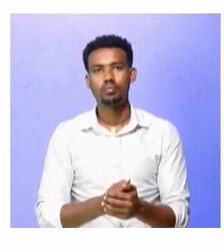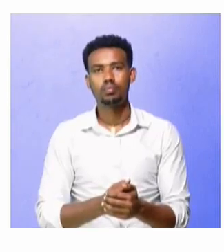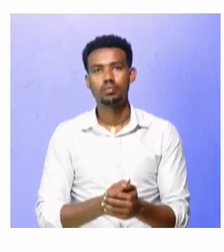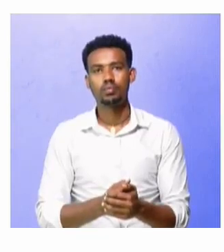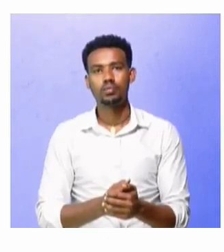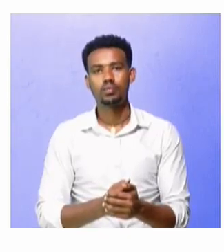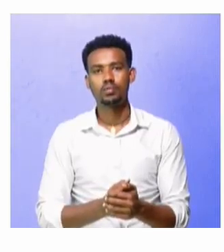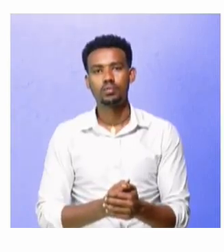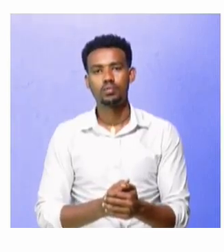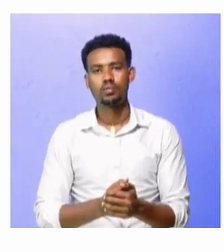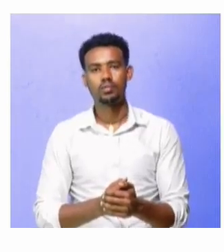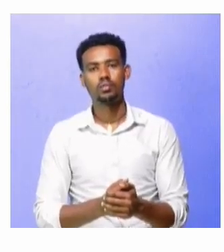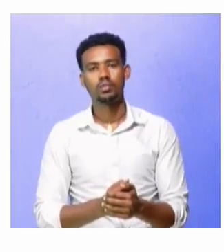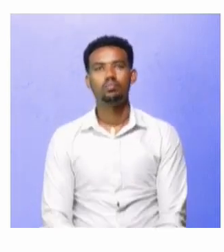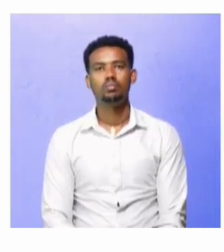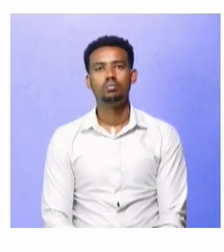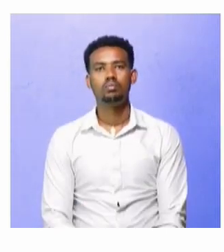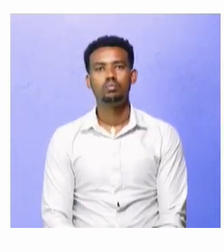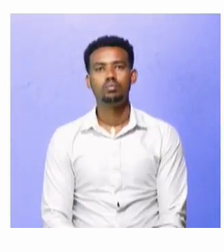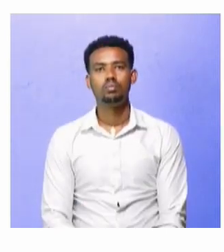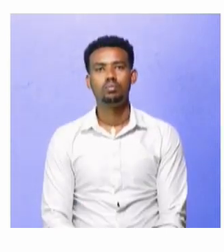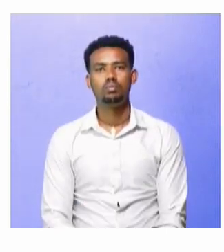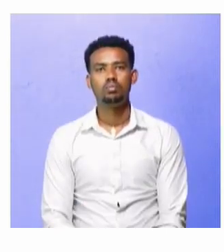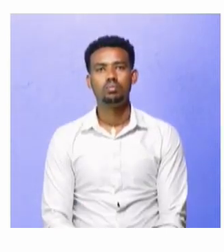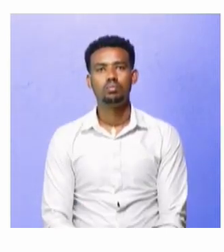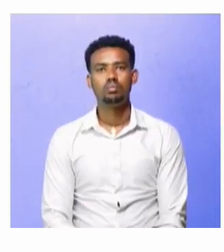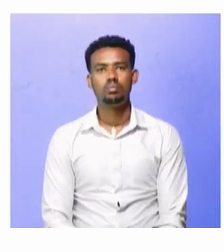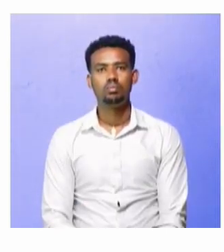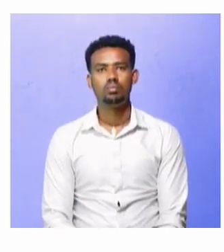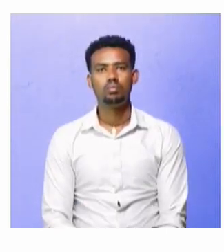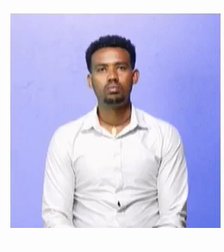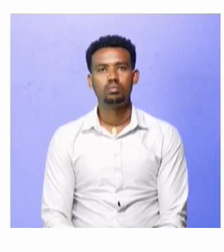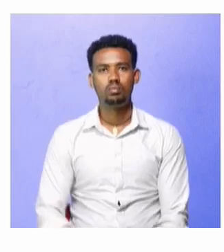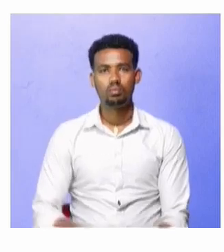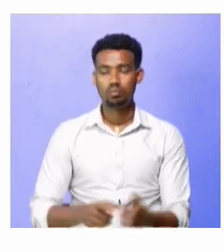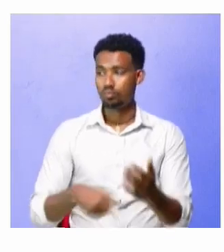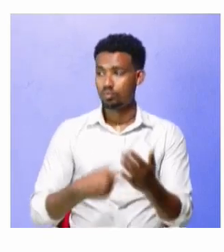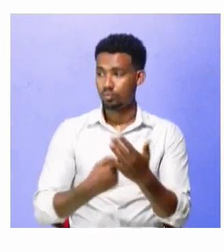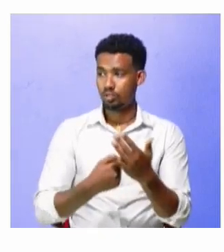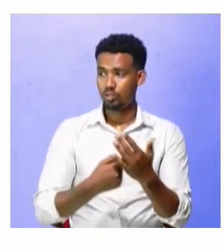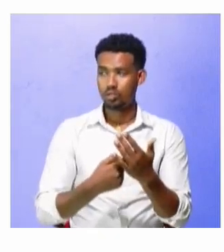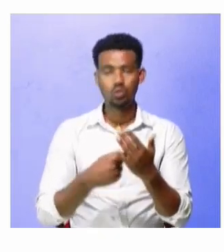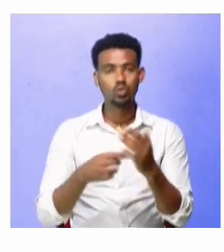something happens. Another one. Due to